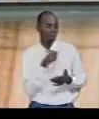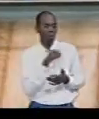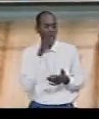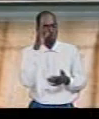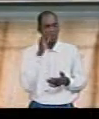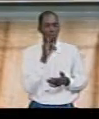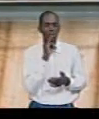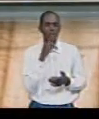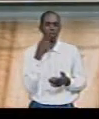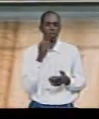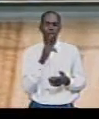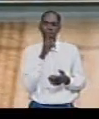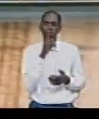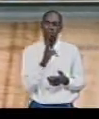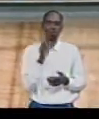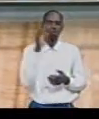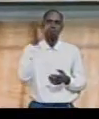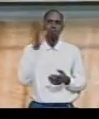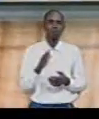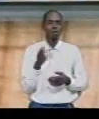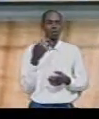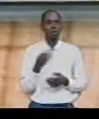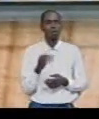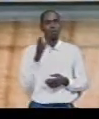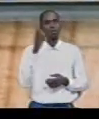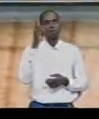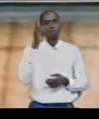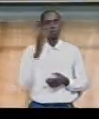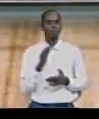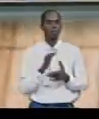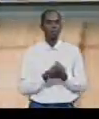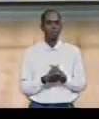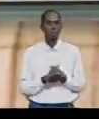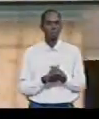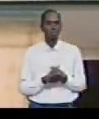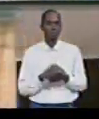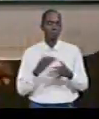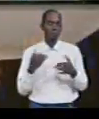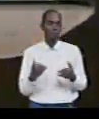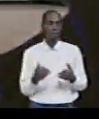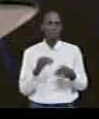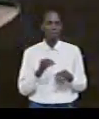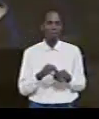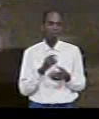they rest the scriptures unto their own destruction. Now, in